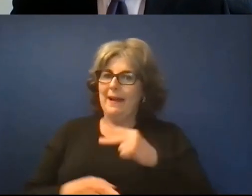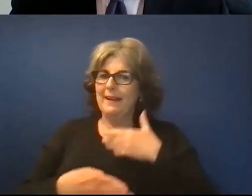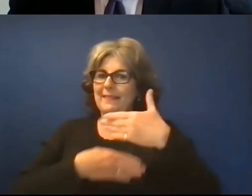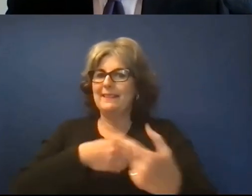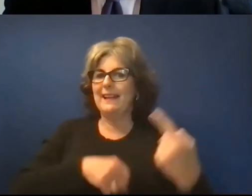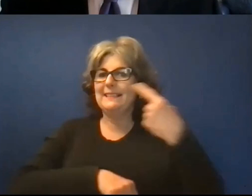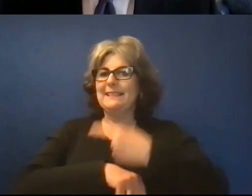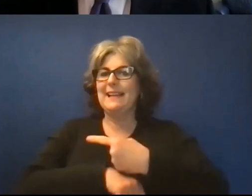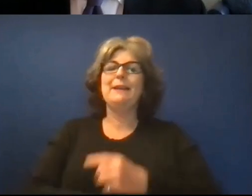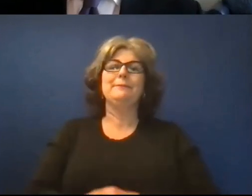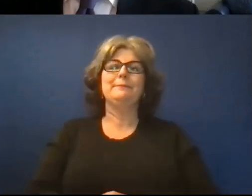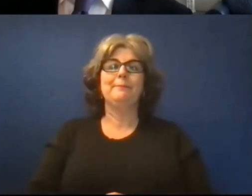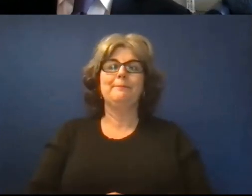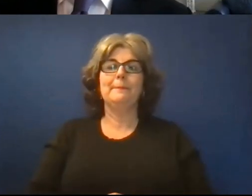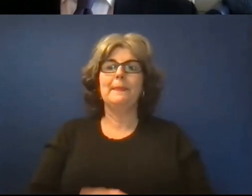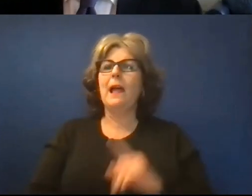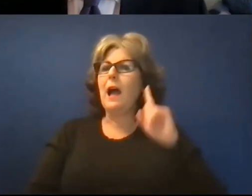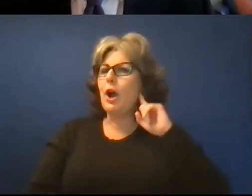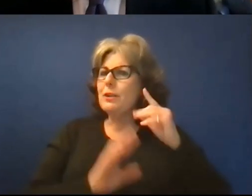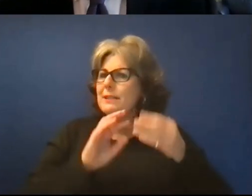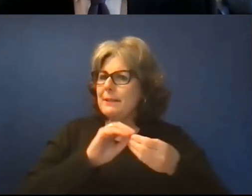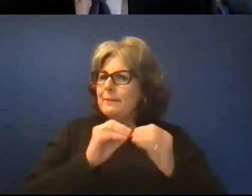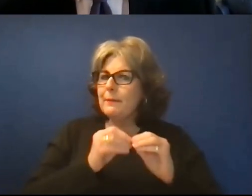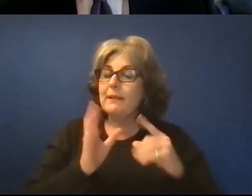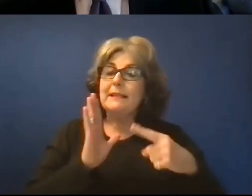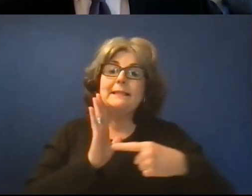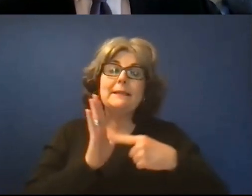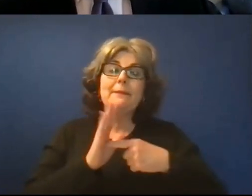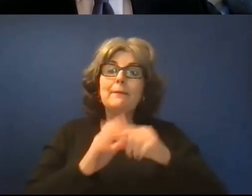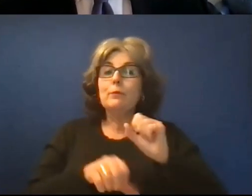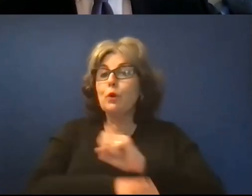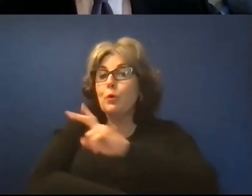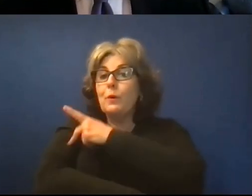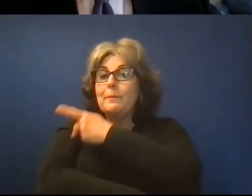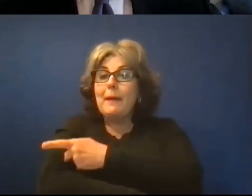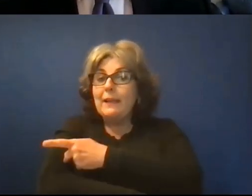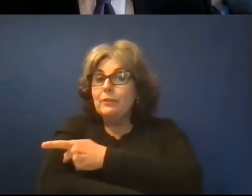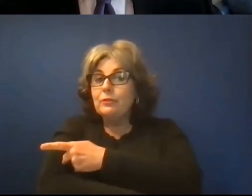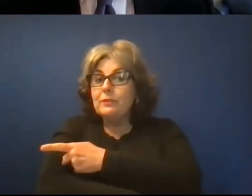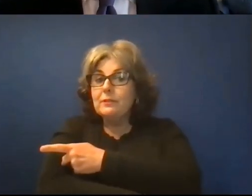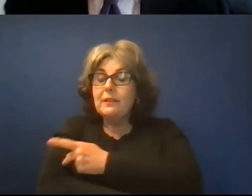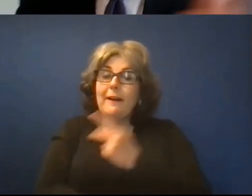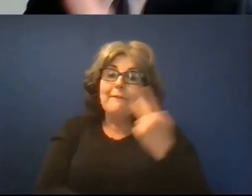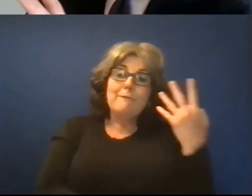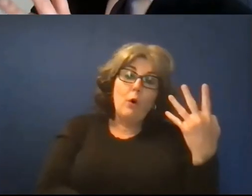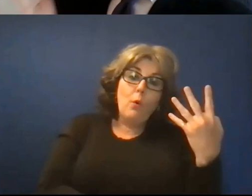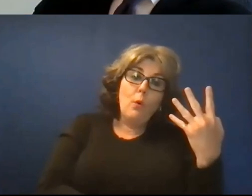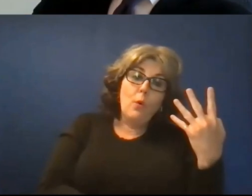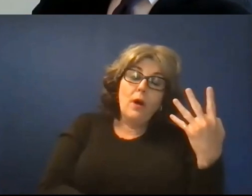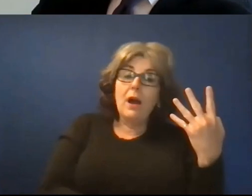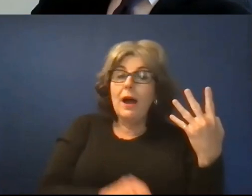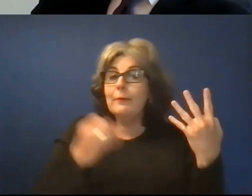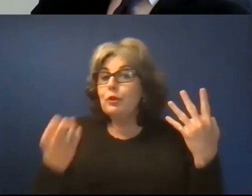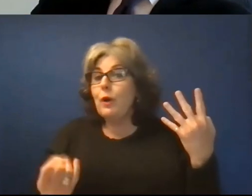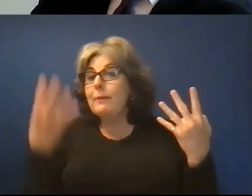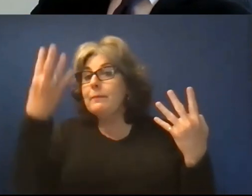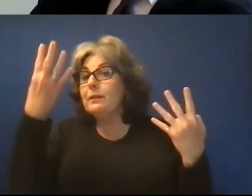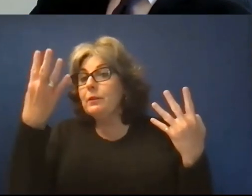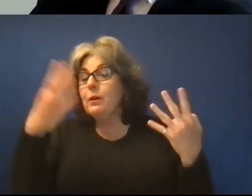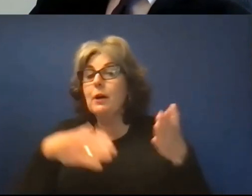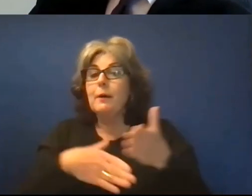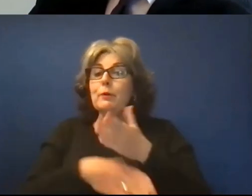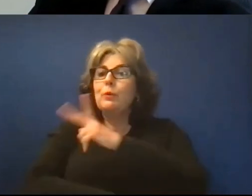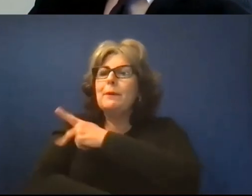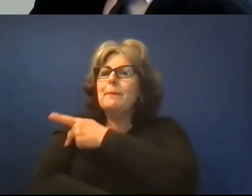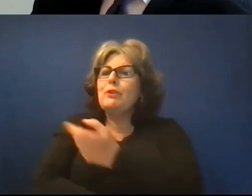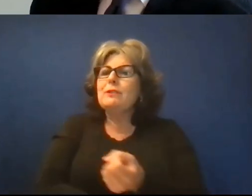Wow, that's great. I heard some numbers in there too. She says sometimes she works with patients as little as 4 in a group, up to how many? Did we hear